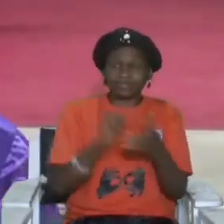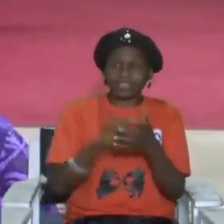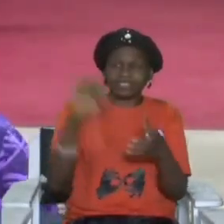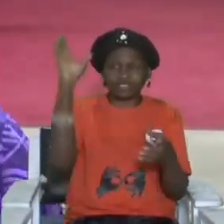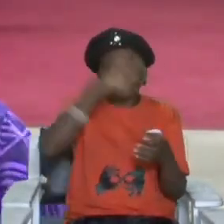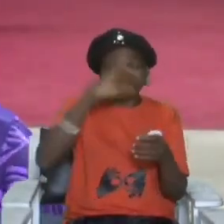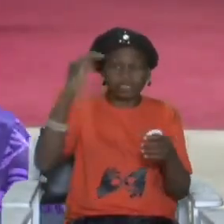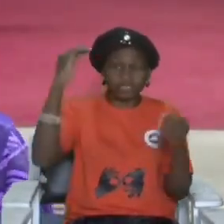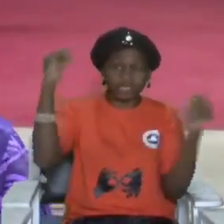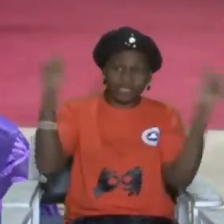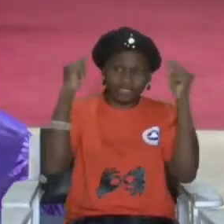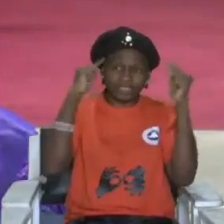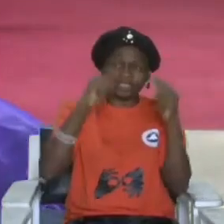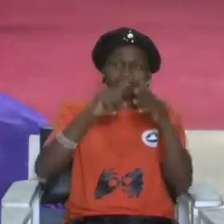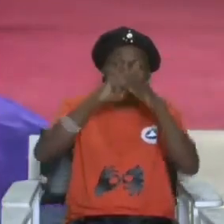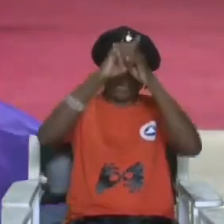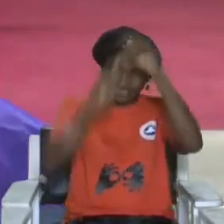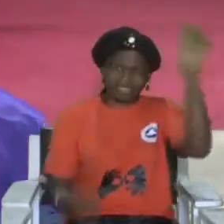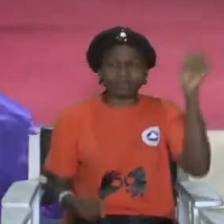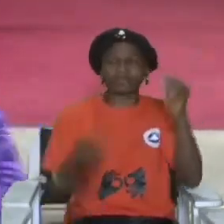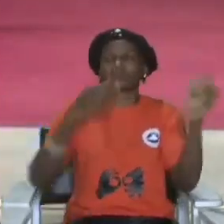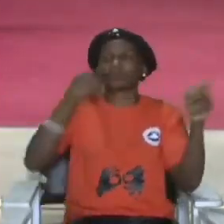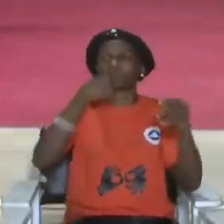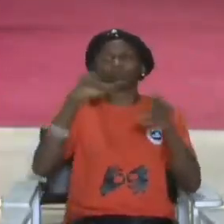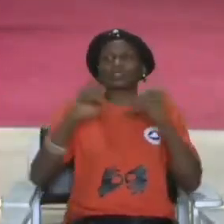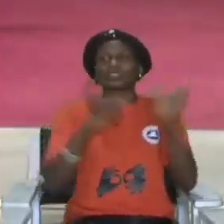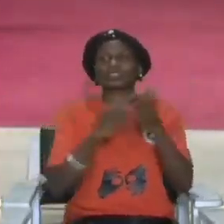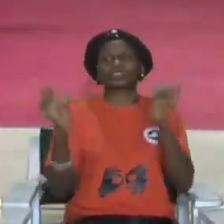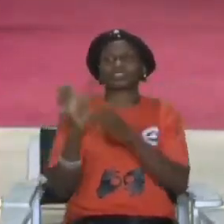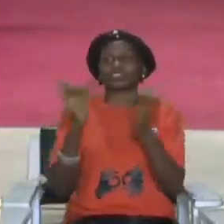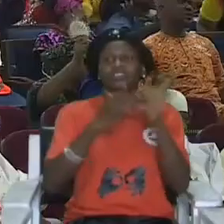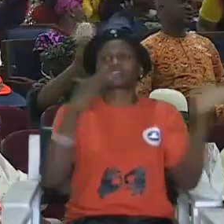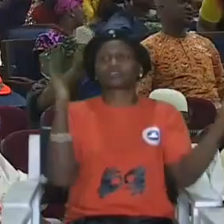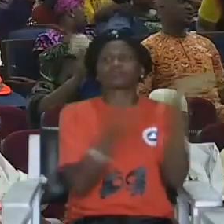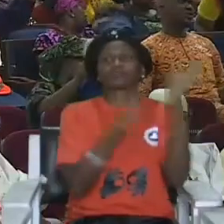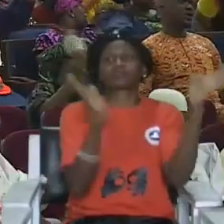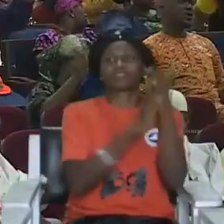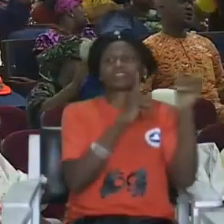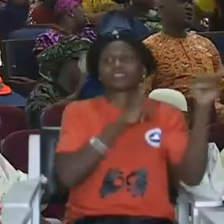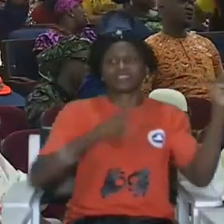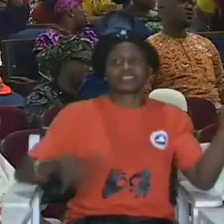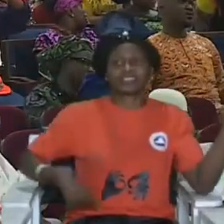has disappeared. Who did it? Jesus. Praise the Lord.